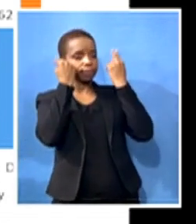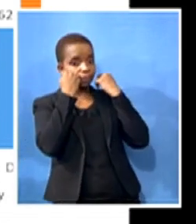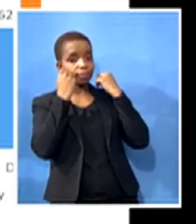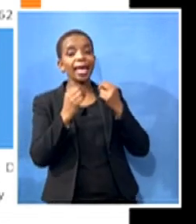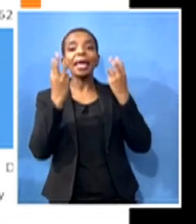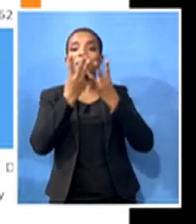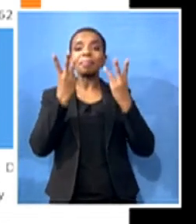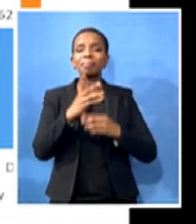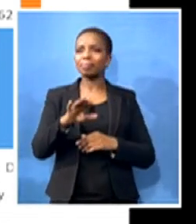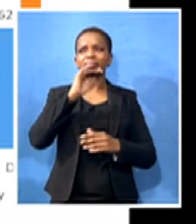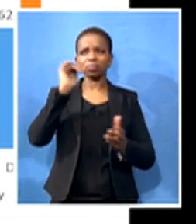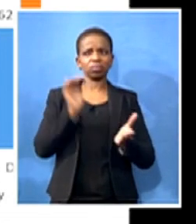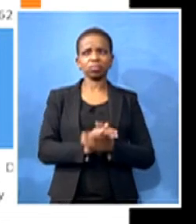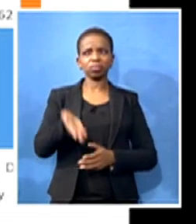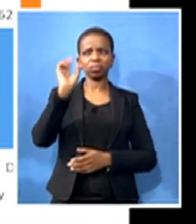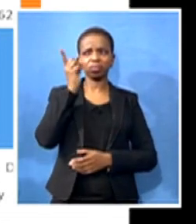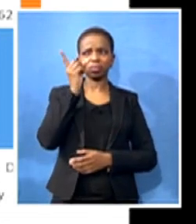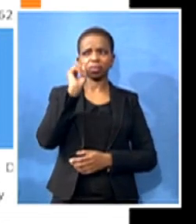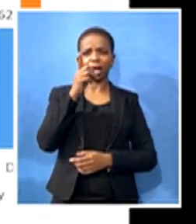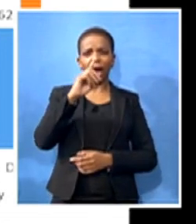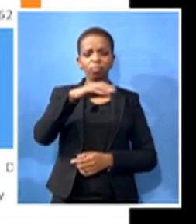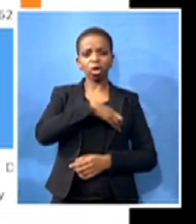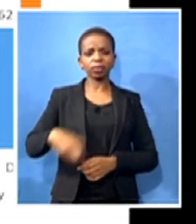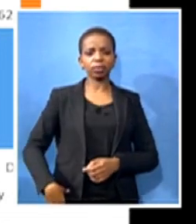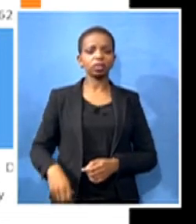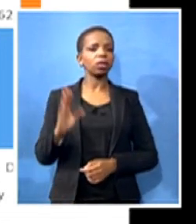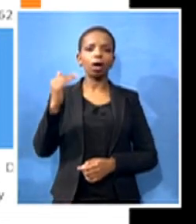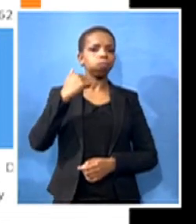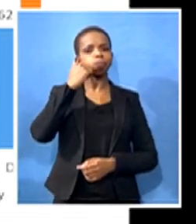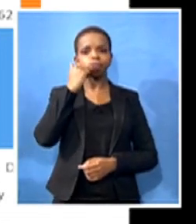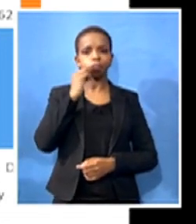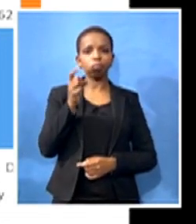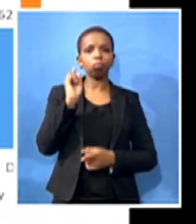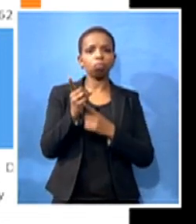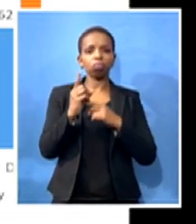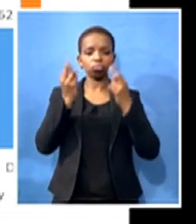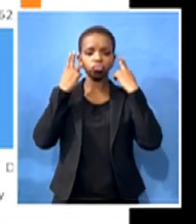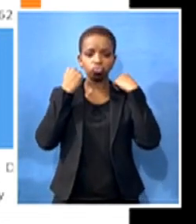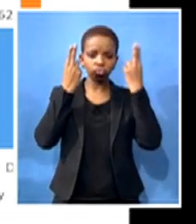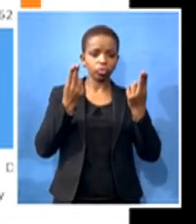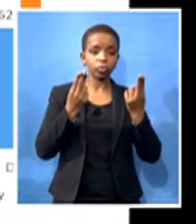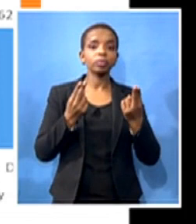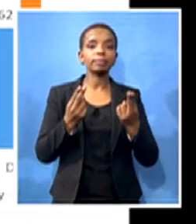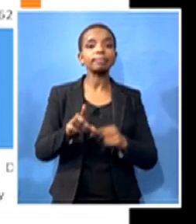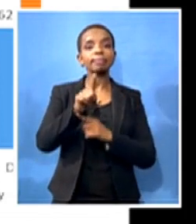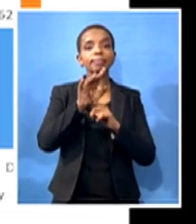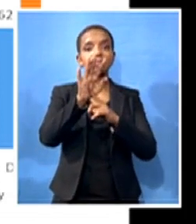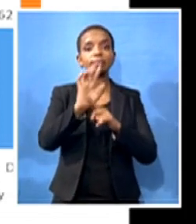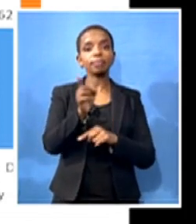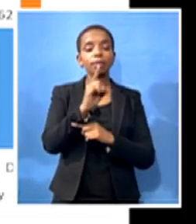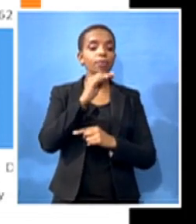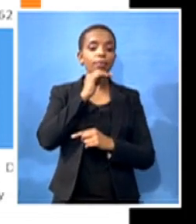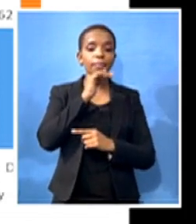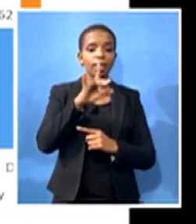very high, and other surveys have also reflected this. This does not mean, however, that a trust